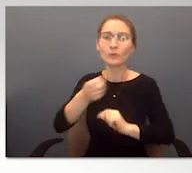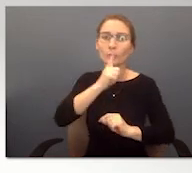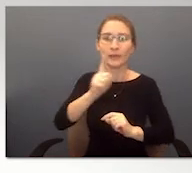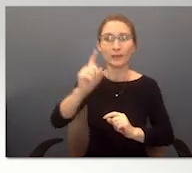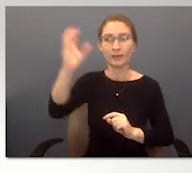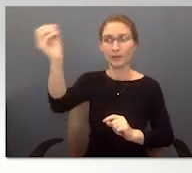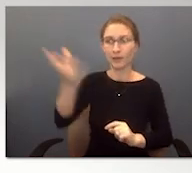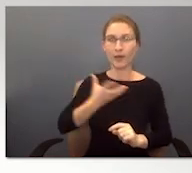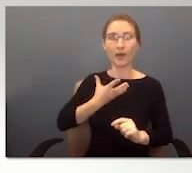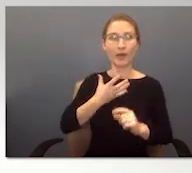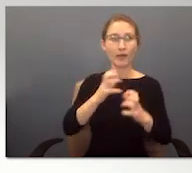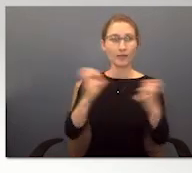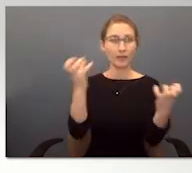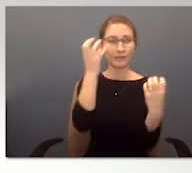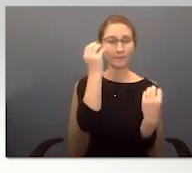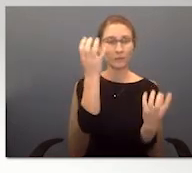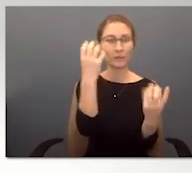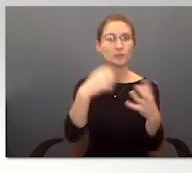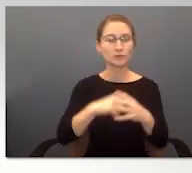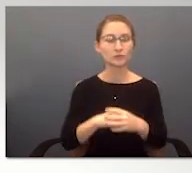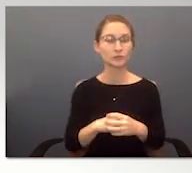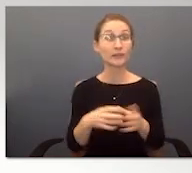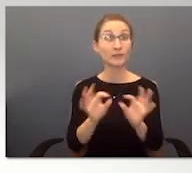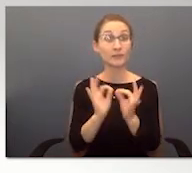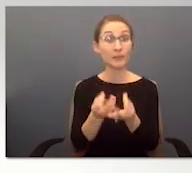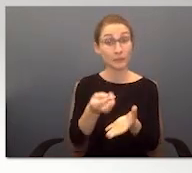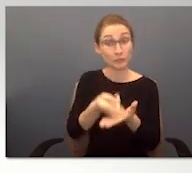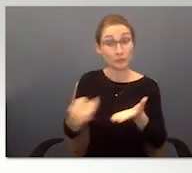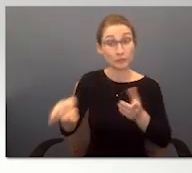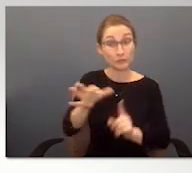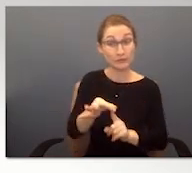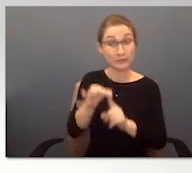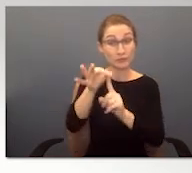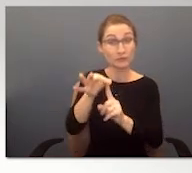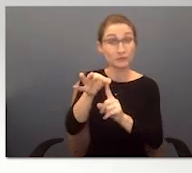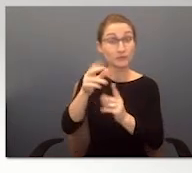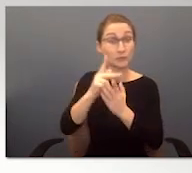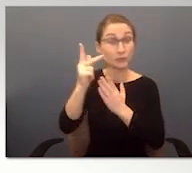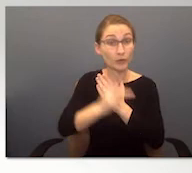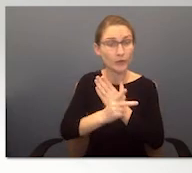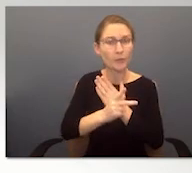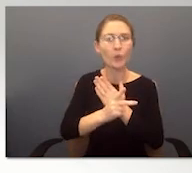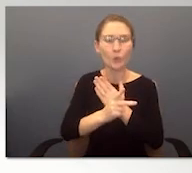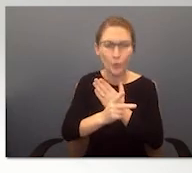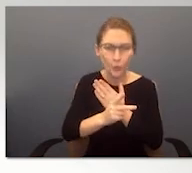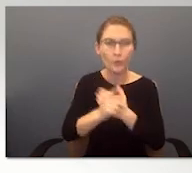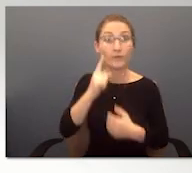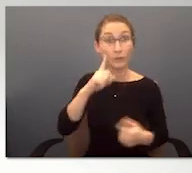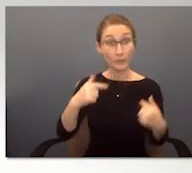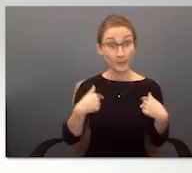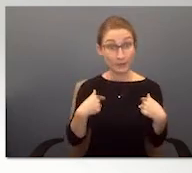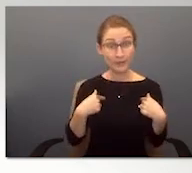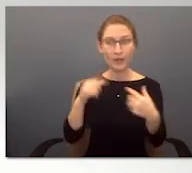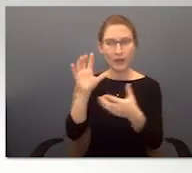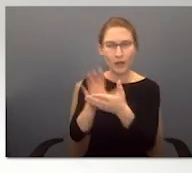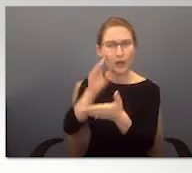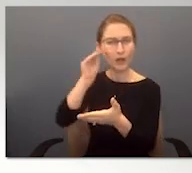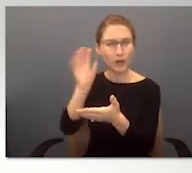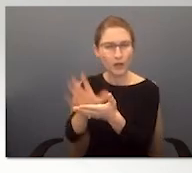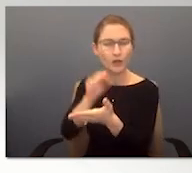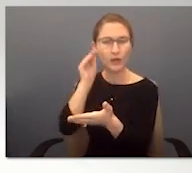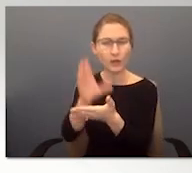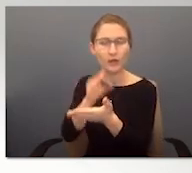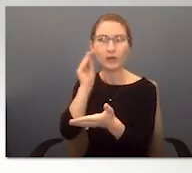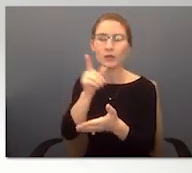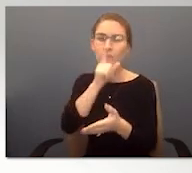informative, and that family resource specialist program, to me, after learning more and more about it, it's really